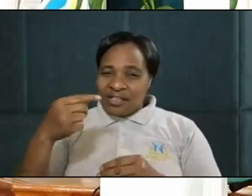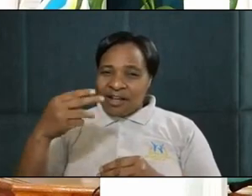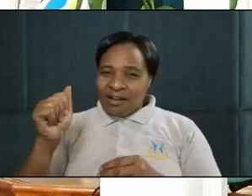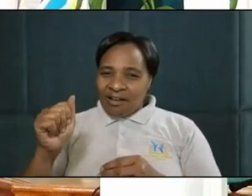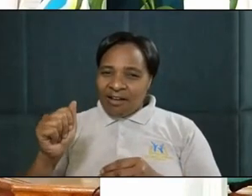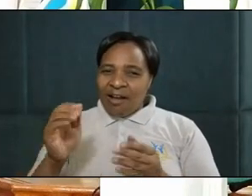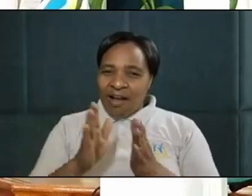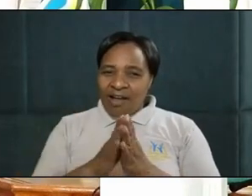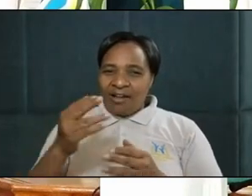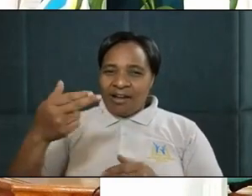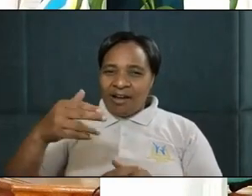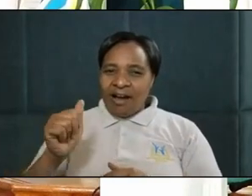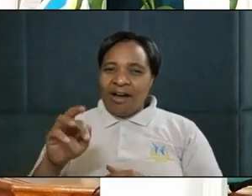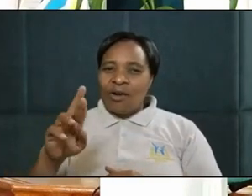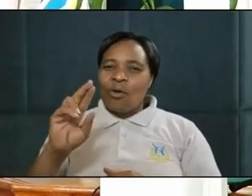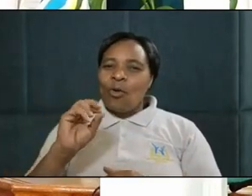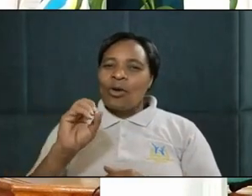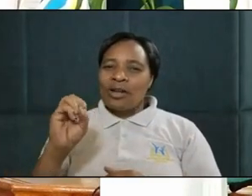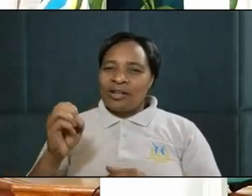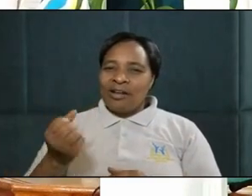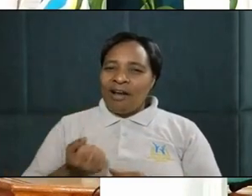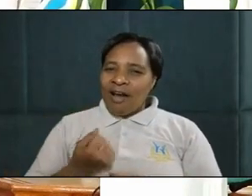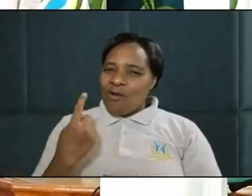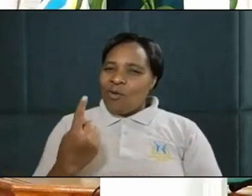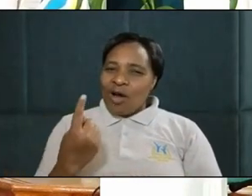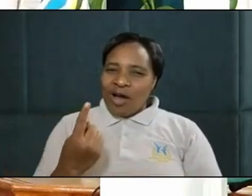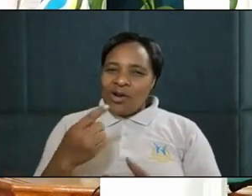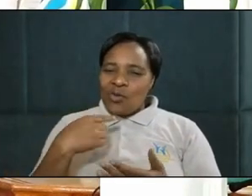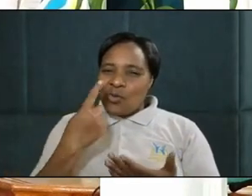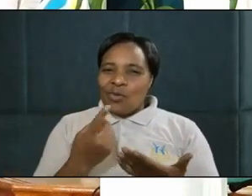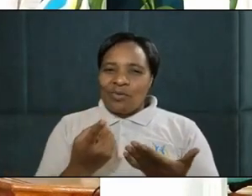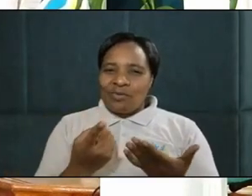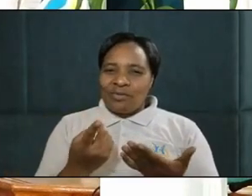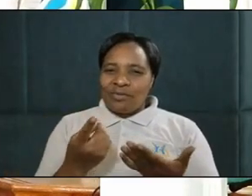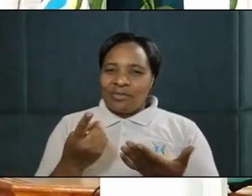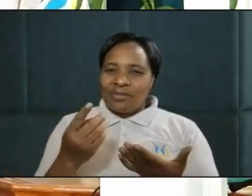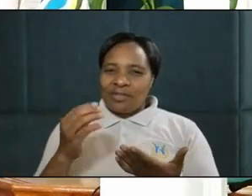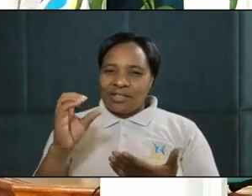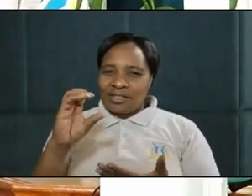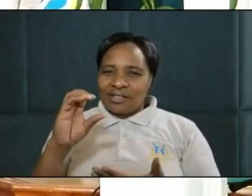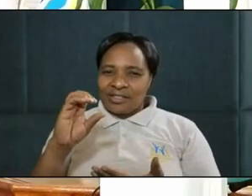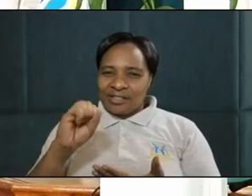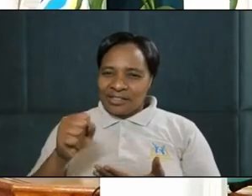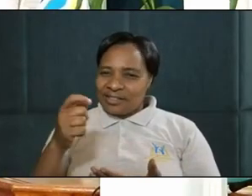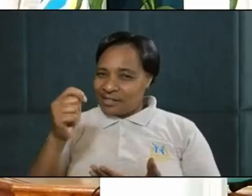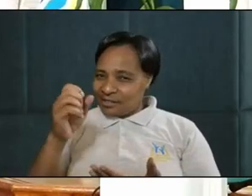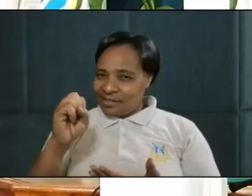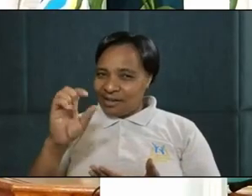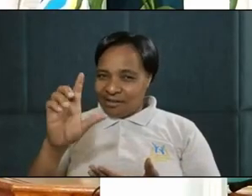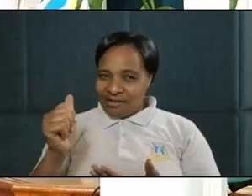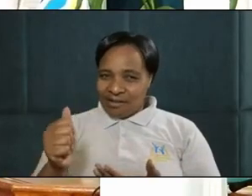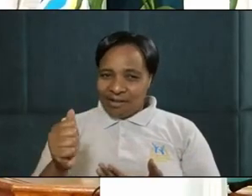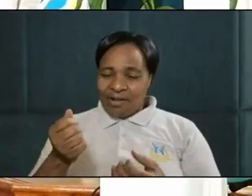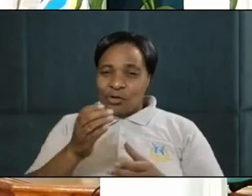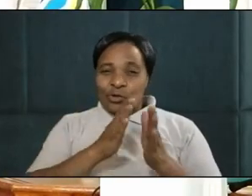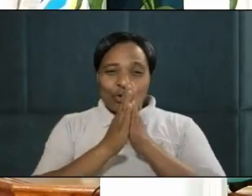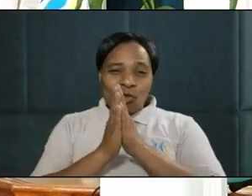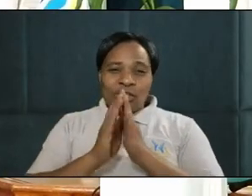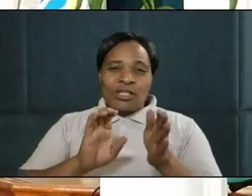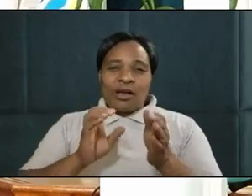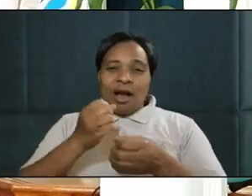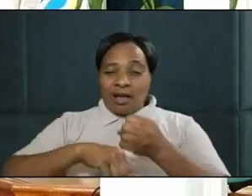the only girl amidst boys is Howie. My name is Teacher Steve. Now getting into the story in Acts chapter